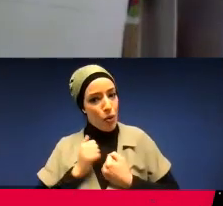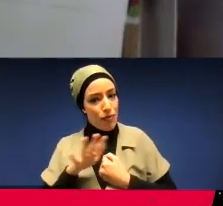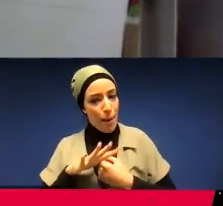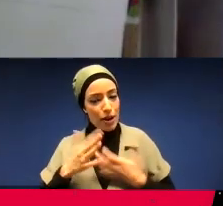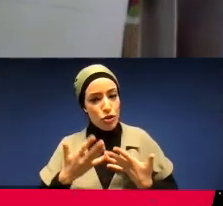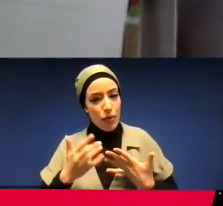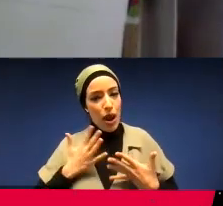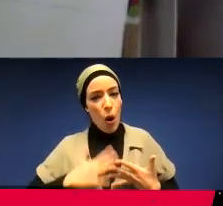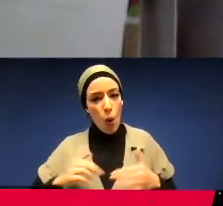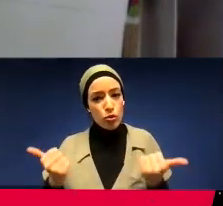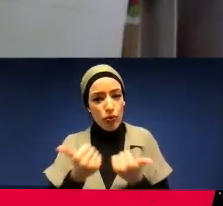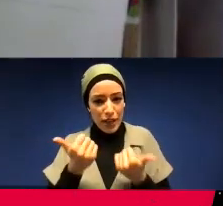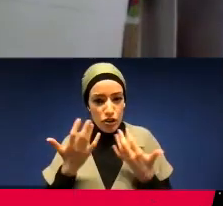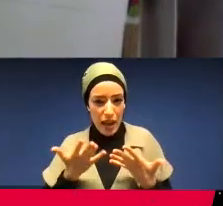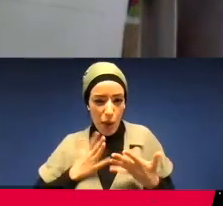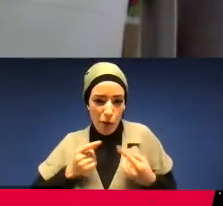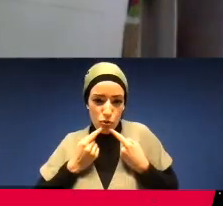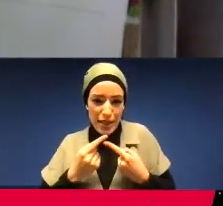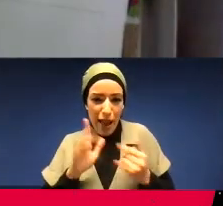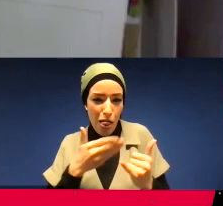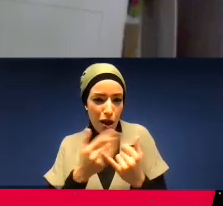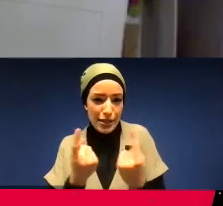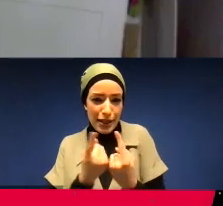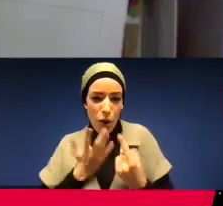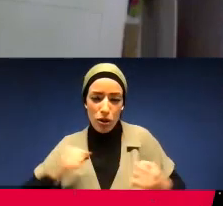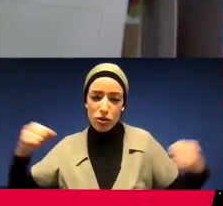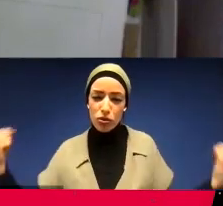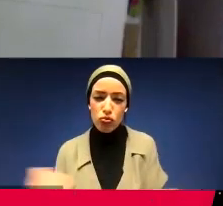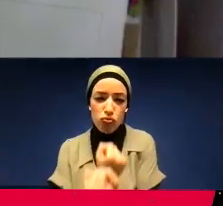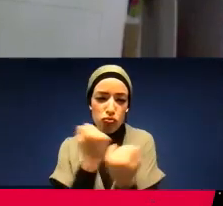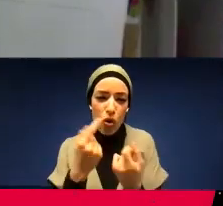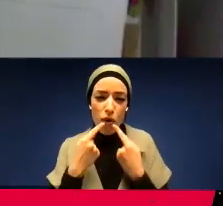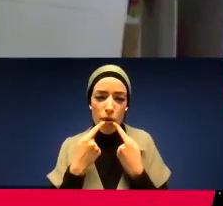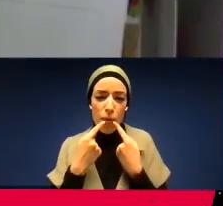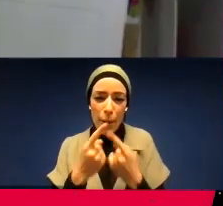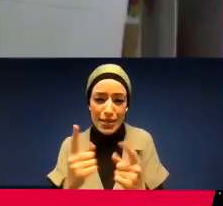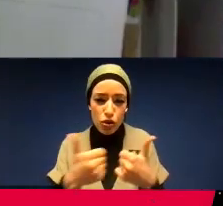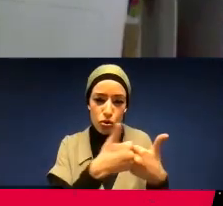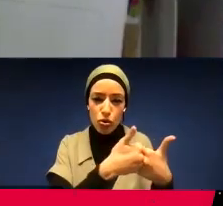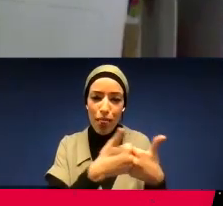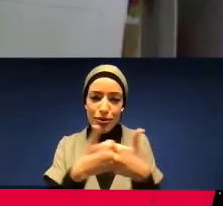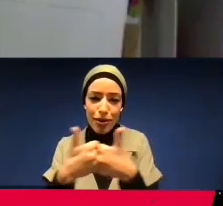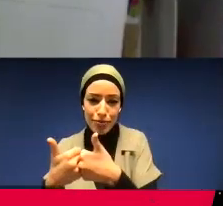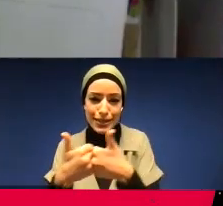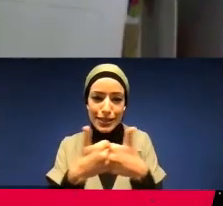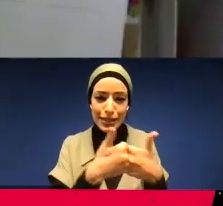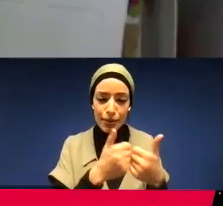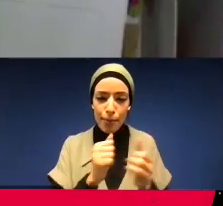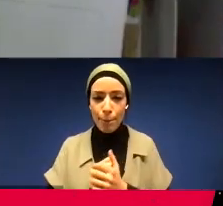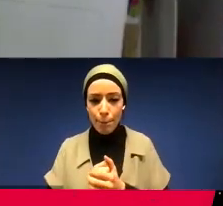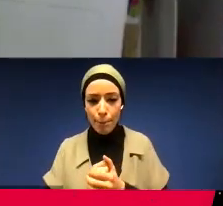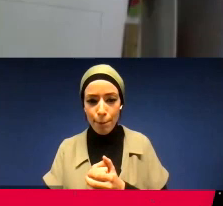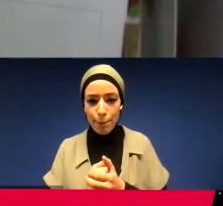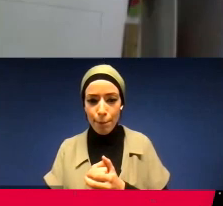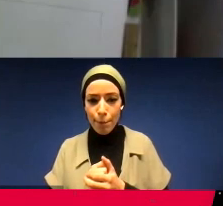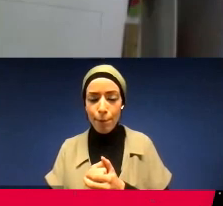by giving you a very strong solidarity message. I learned from it very recently, just about a few